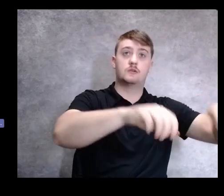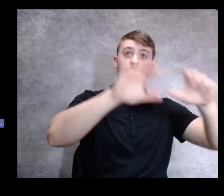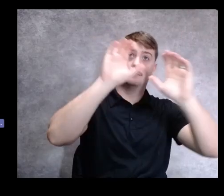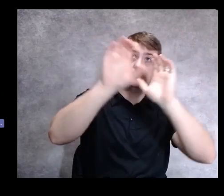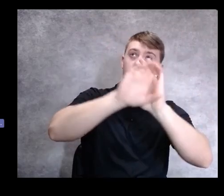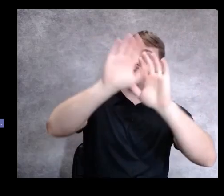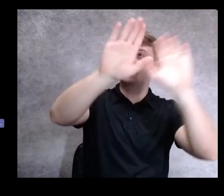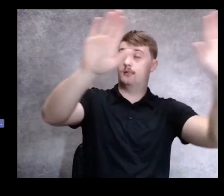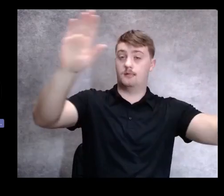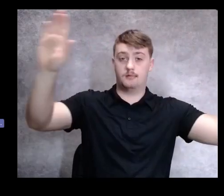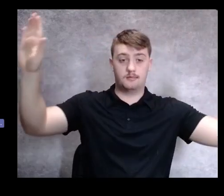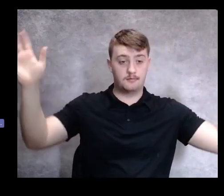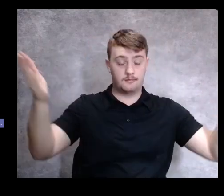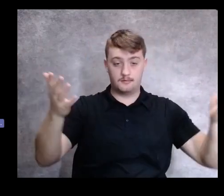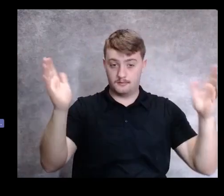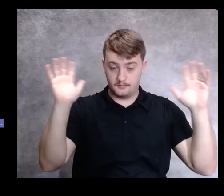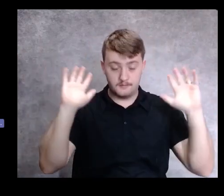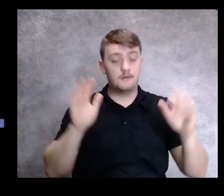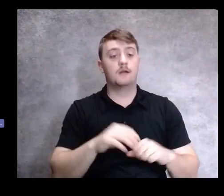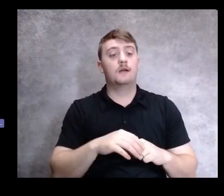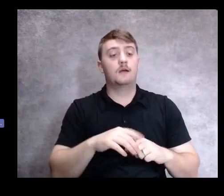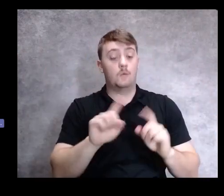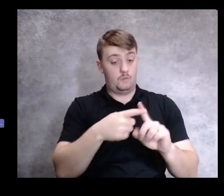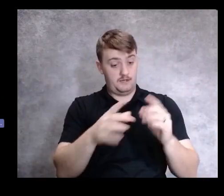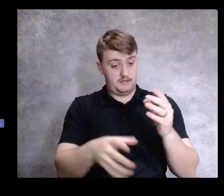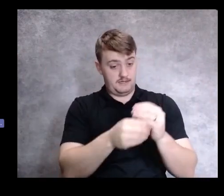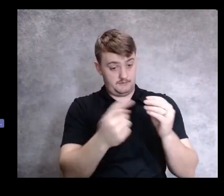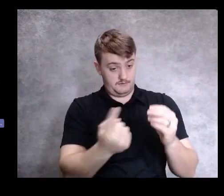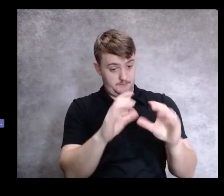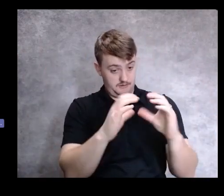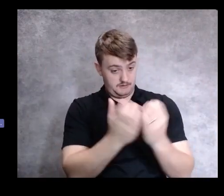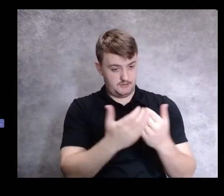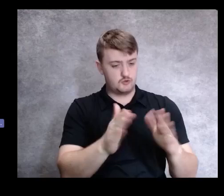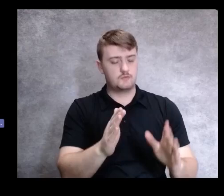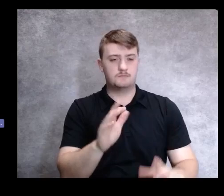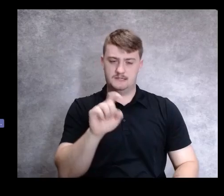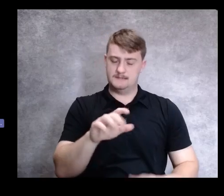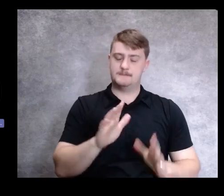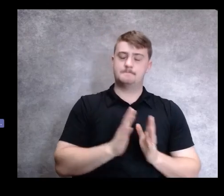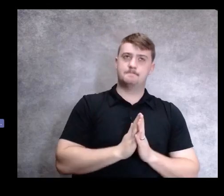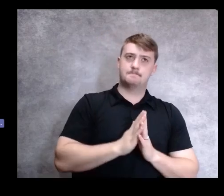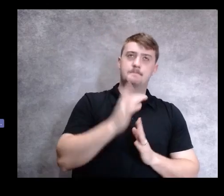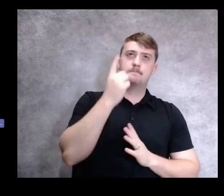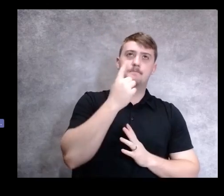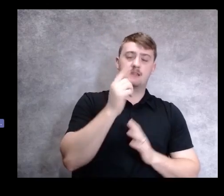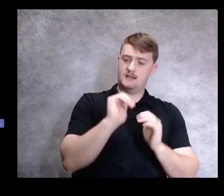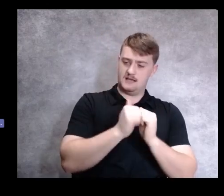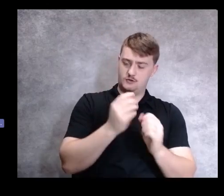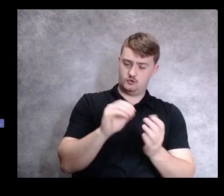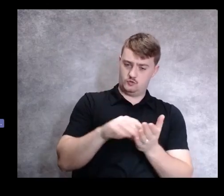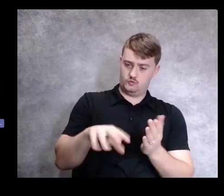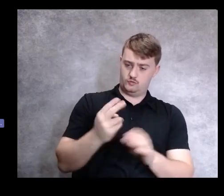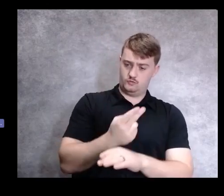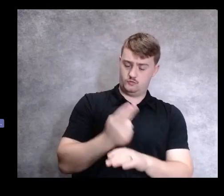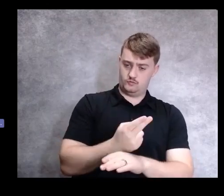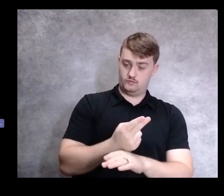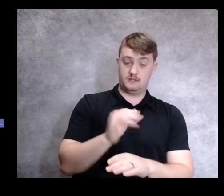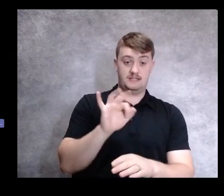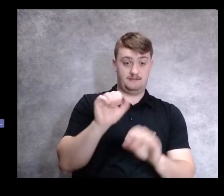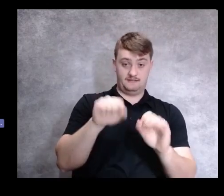the classroom. When adding something to your classroom, think about how students will use it, and if a